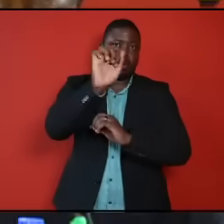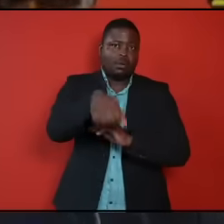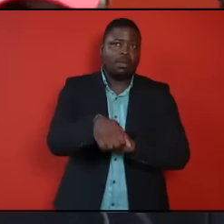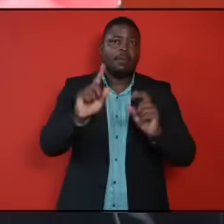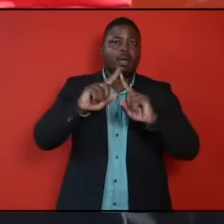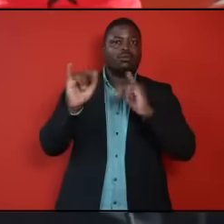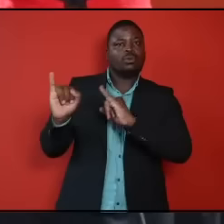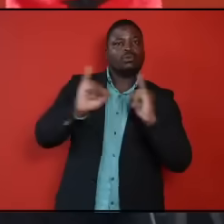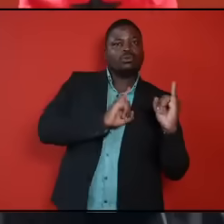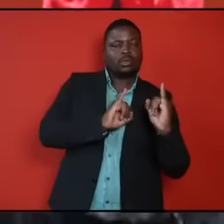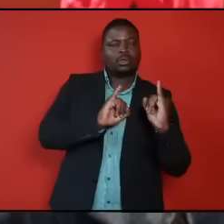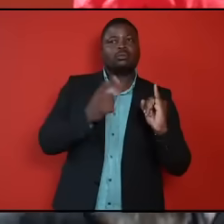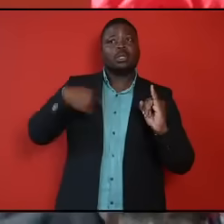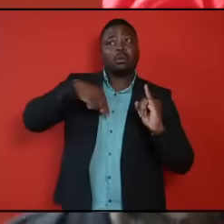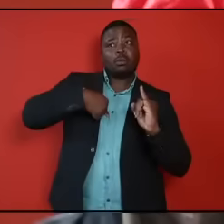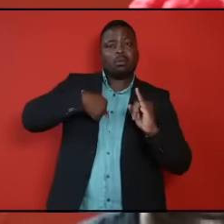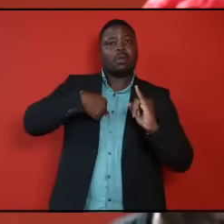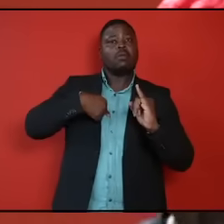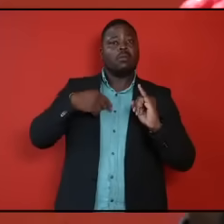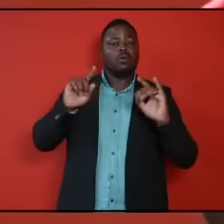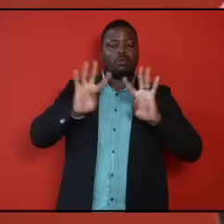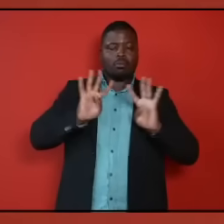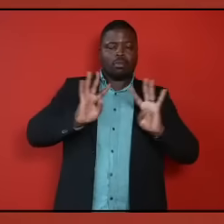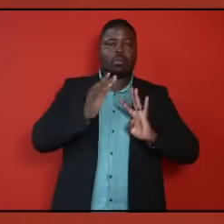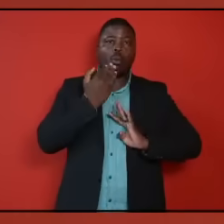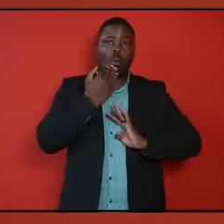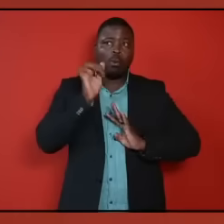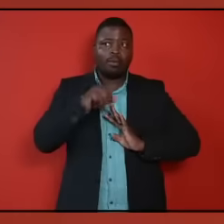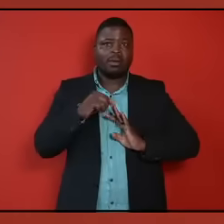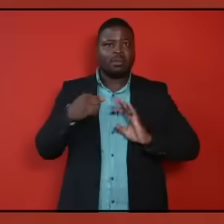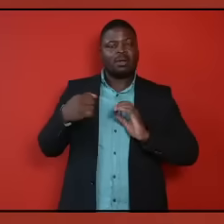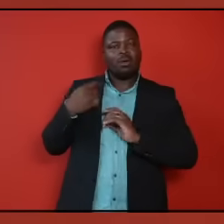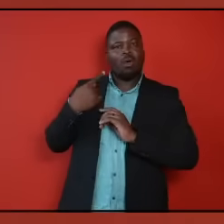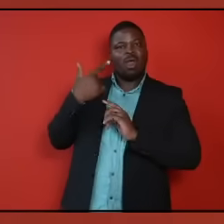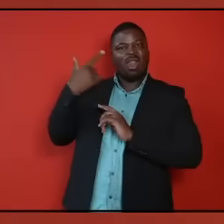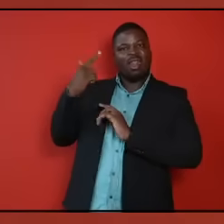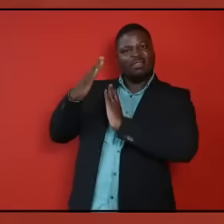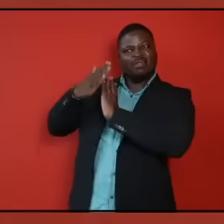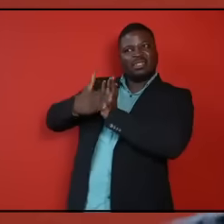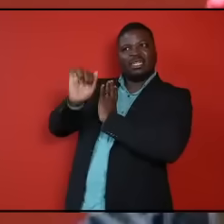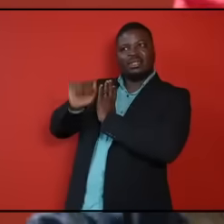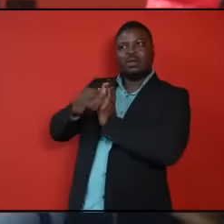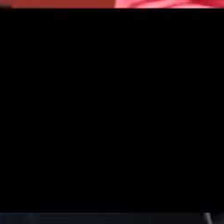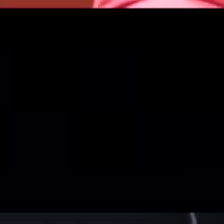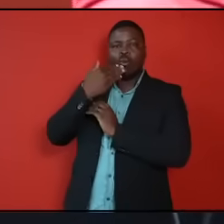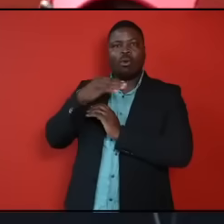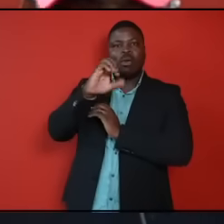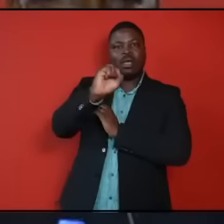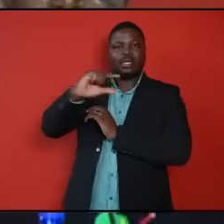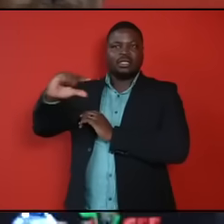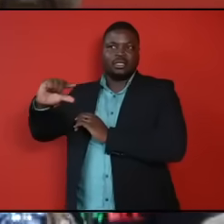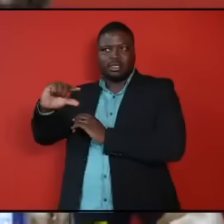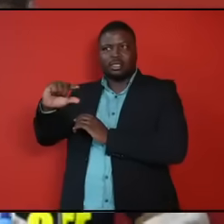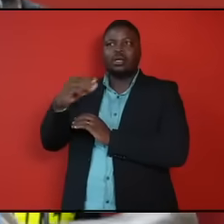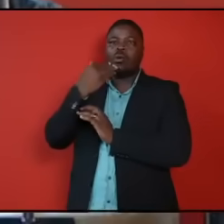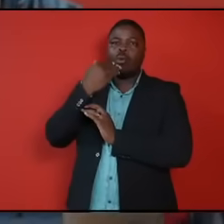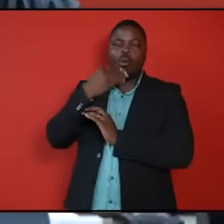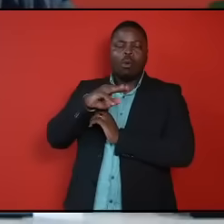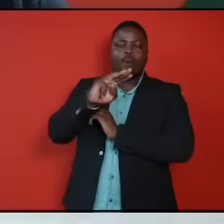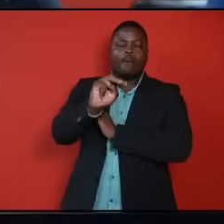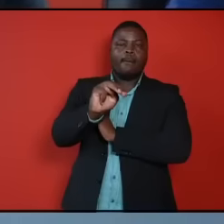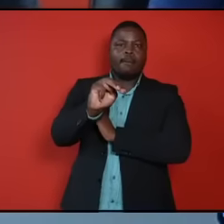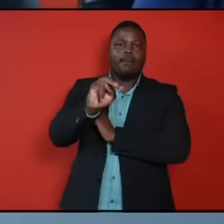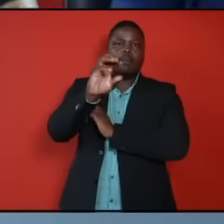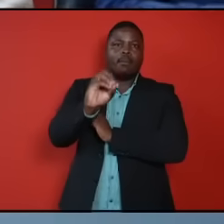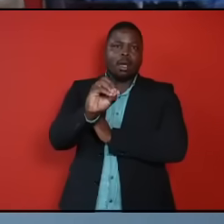us today. On my far left, we have the Treasurer General of the EFF, Komsa Umpile Mautwe,